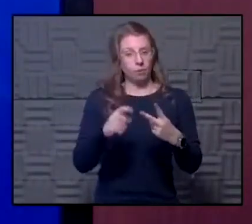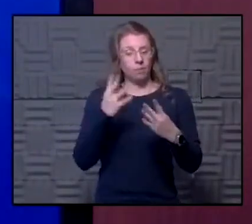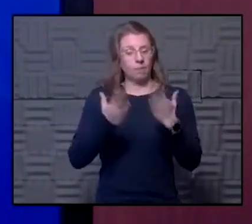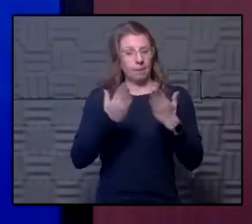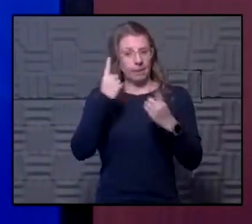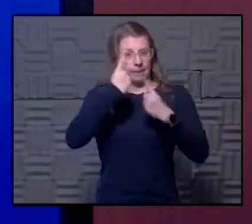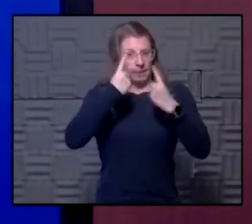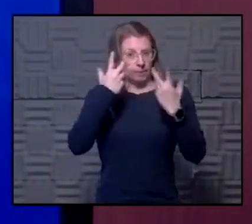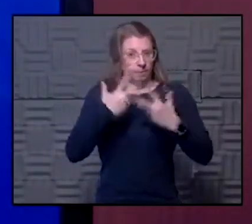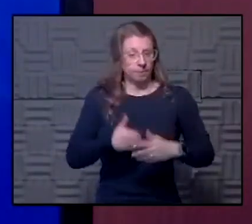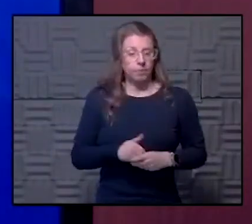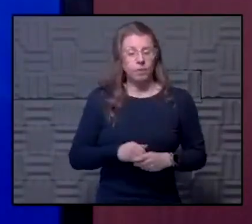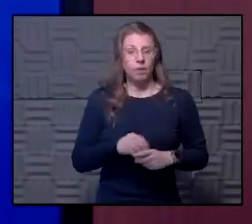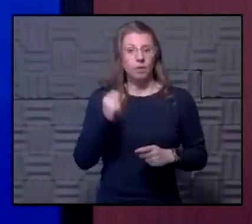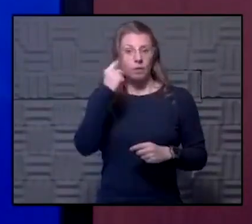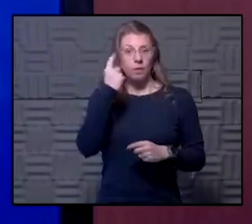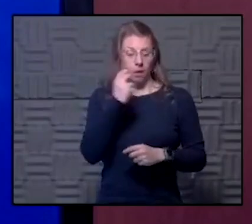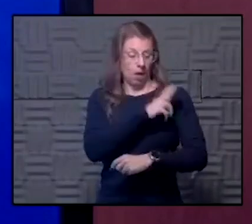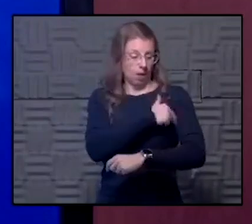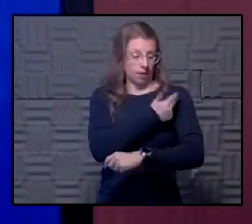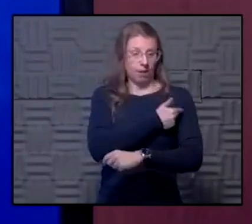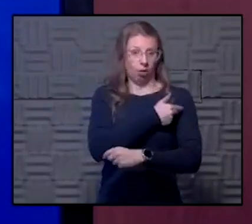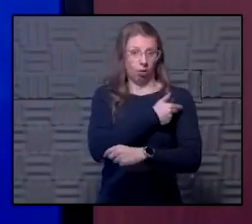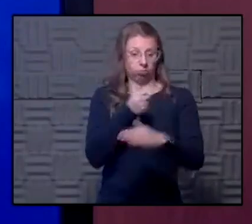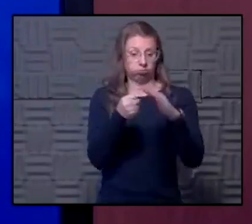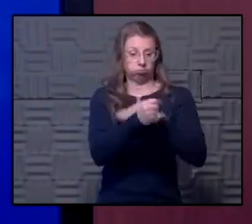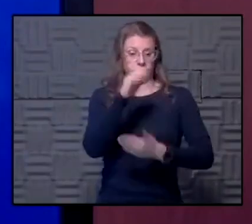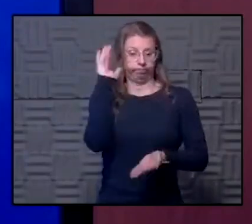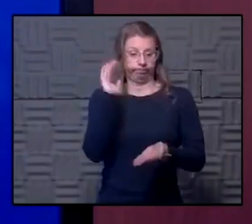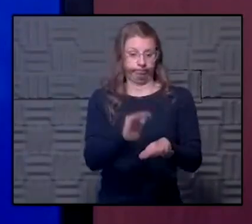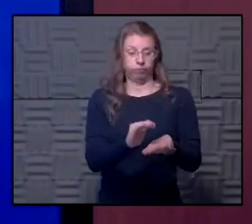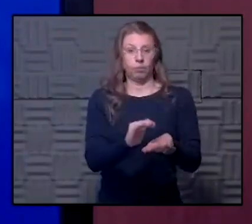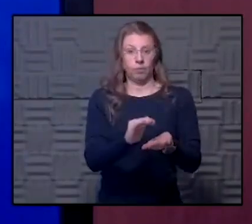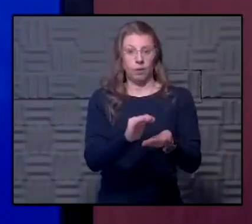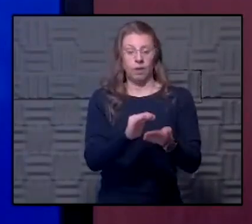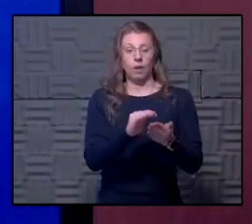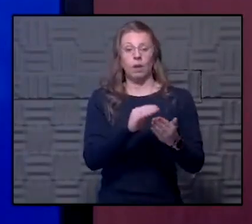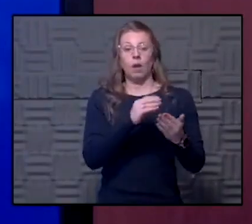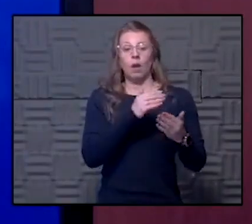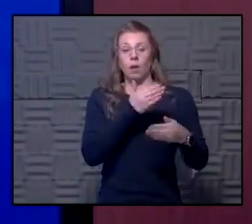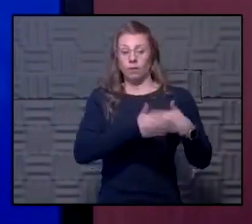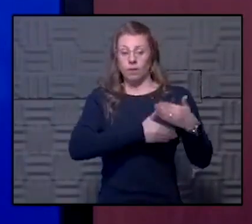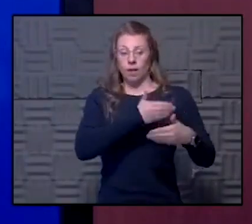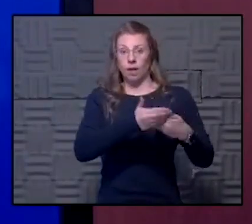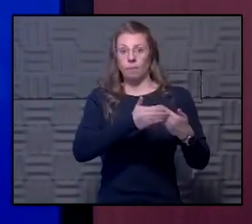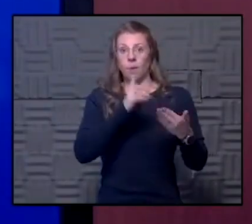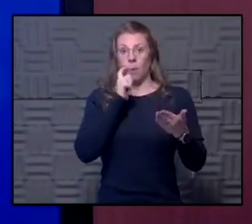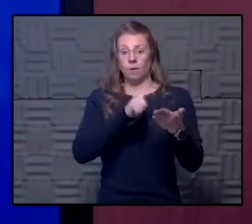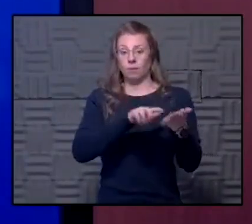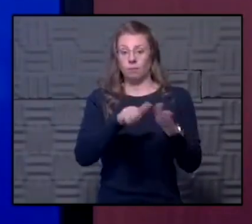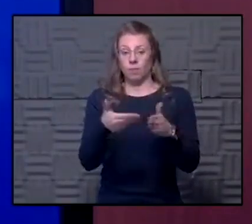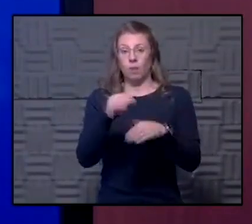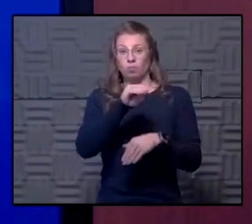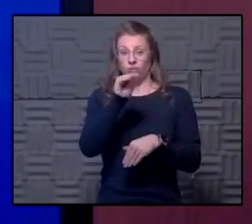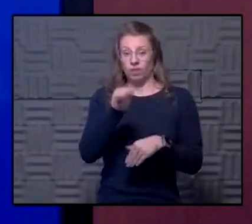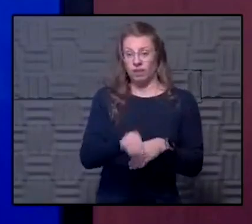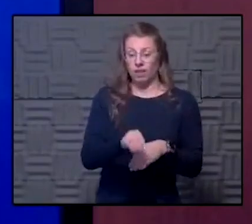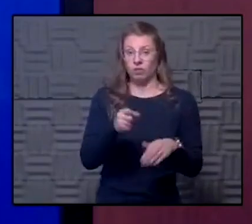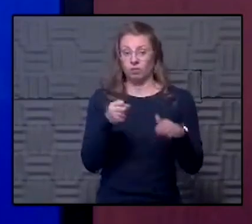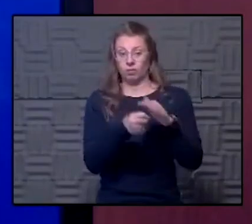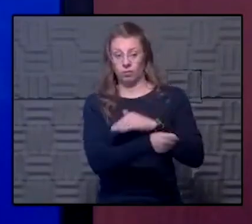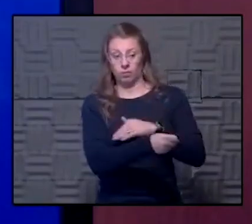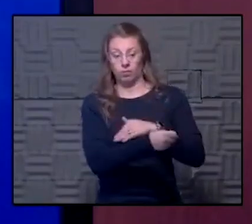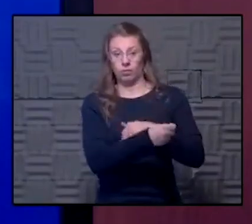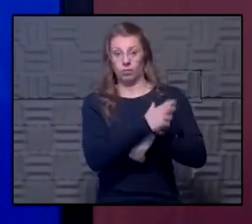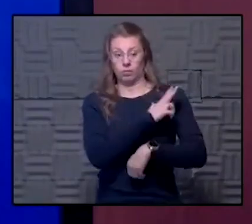maybe consider there is that even though the hospitalizations are down, over time, if we see the mortality rate, the percentage of those being admitted